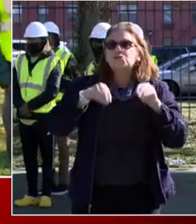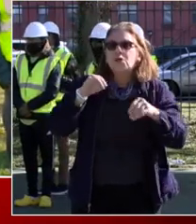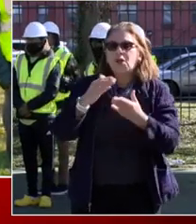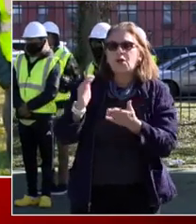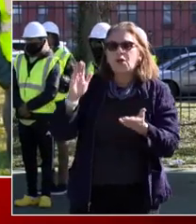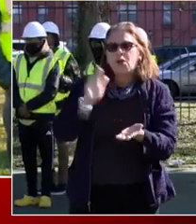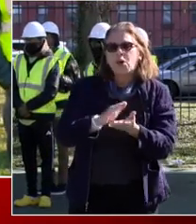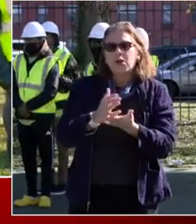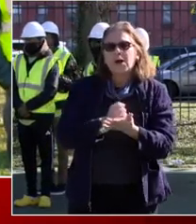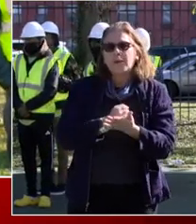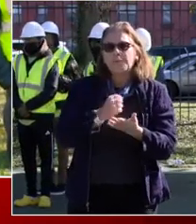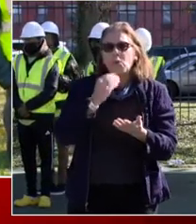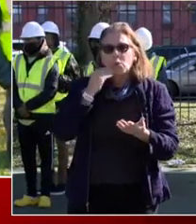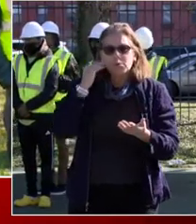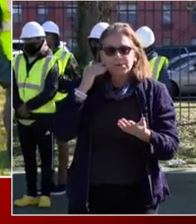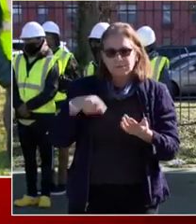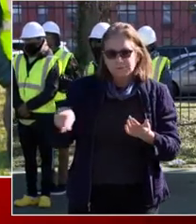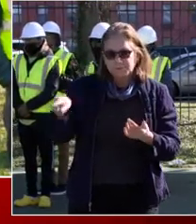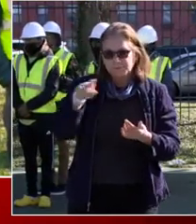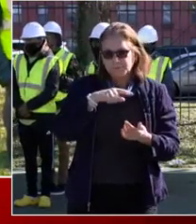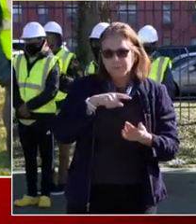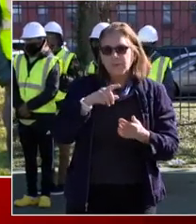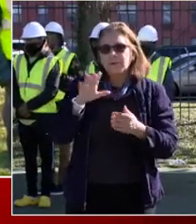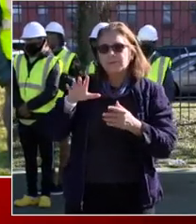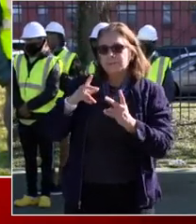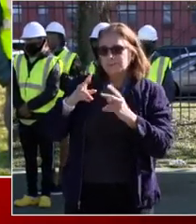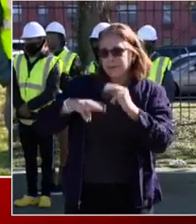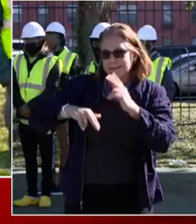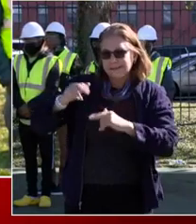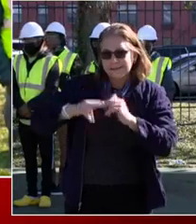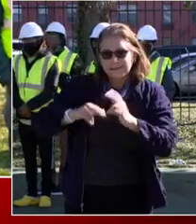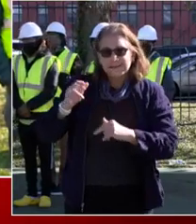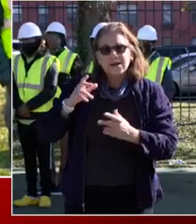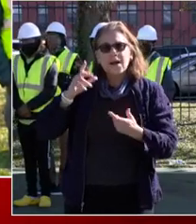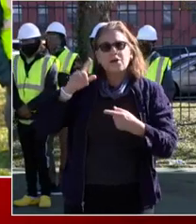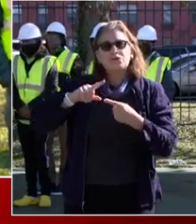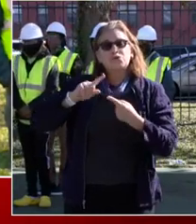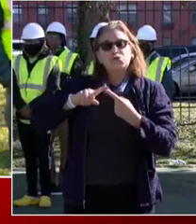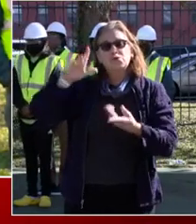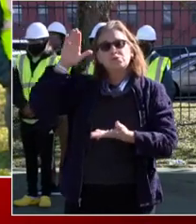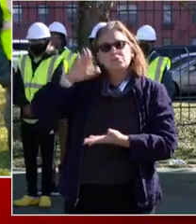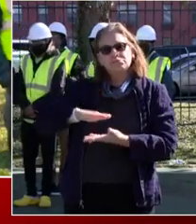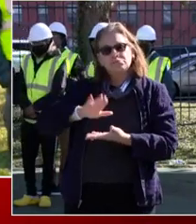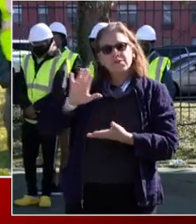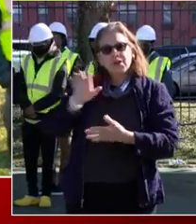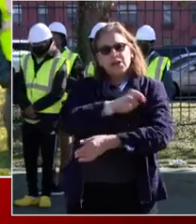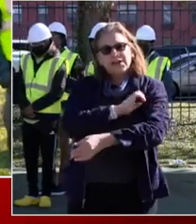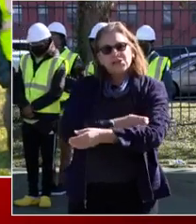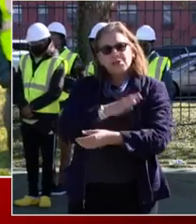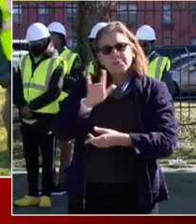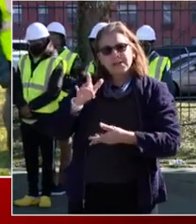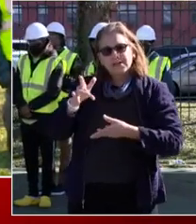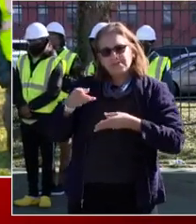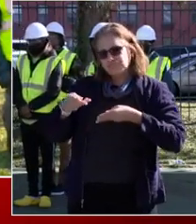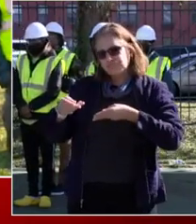And finally, all of the solar energy contributes to our Solar for All program and helps DC hit our climate